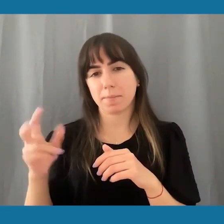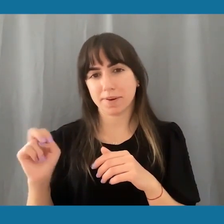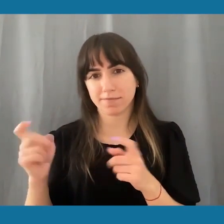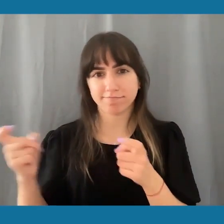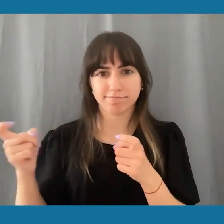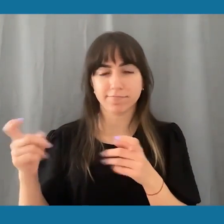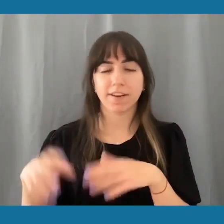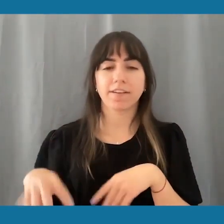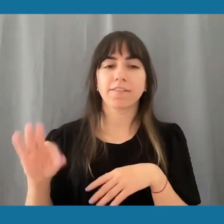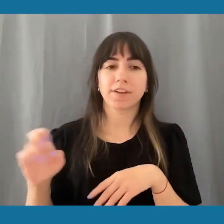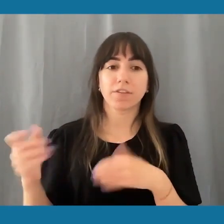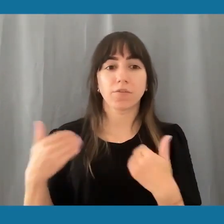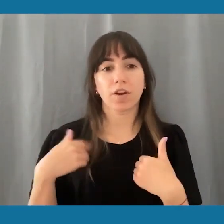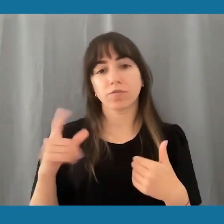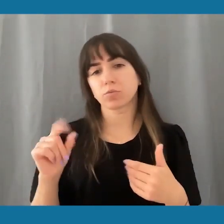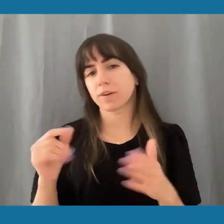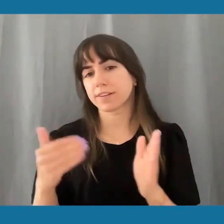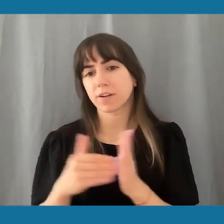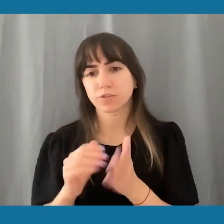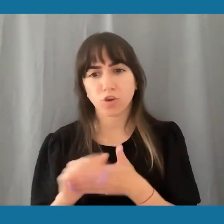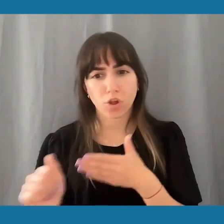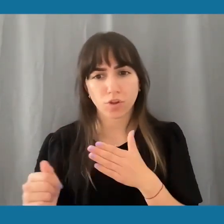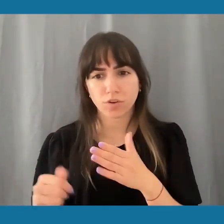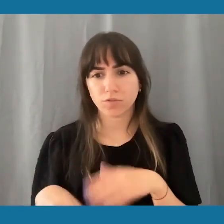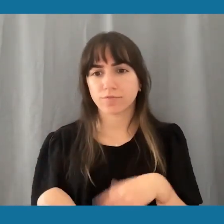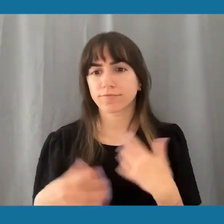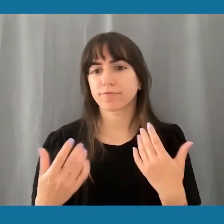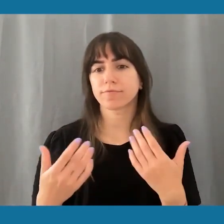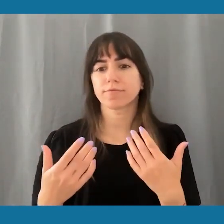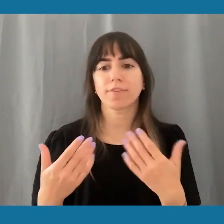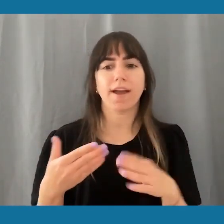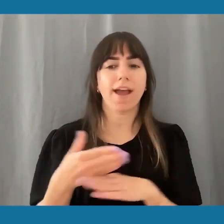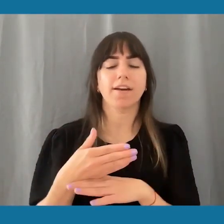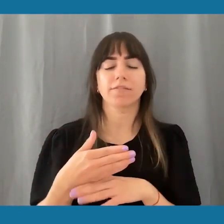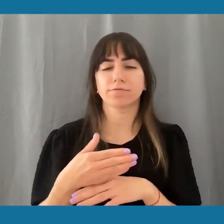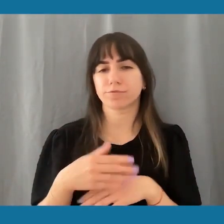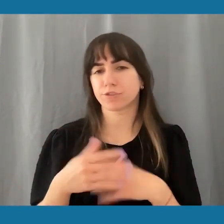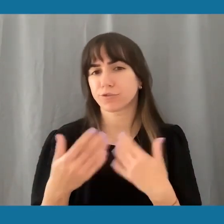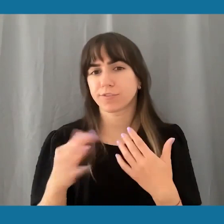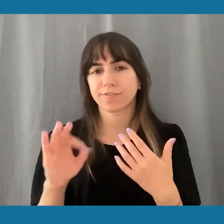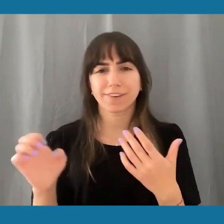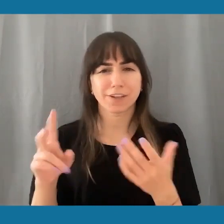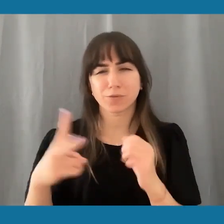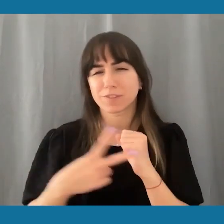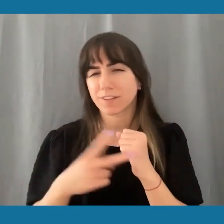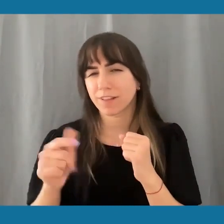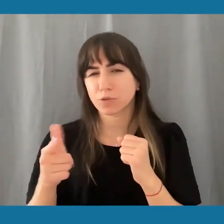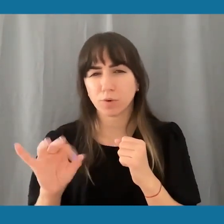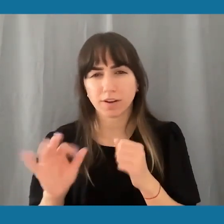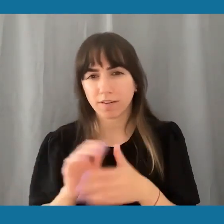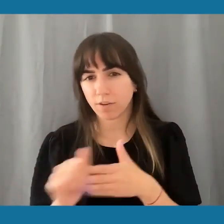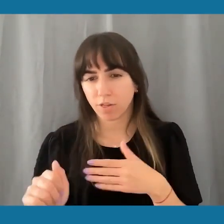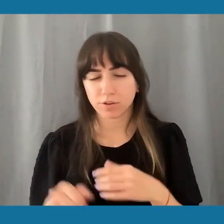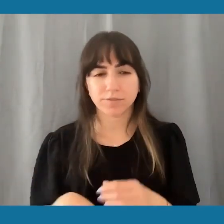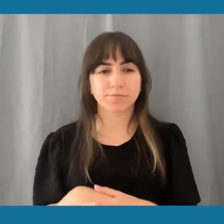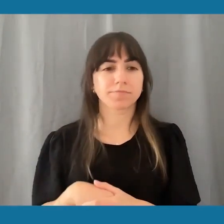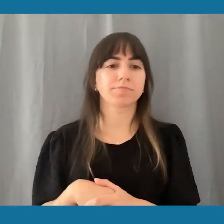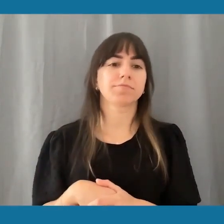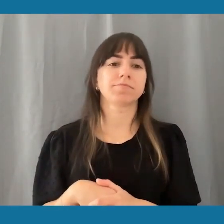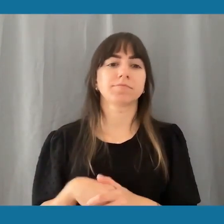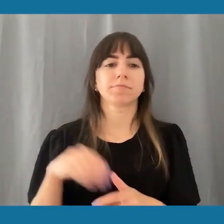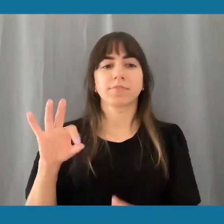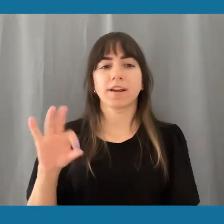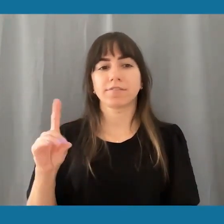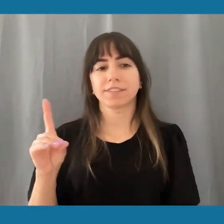that. Our FDIC option actually has no fees. If you want paper statements mailed to you, there's a $10 annual fee for that. And